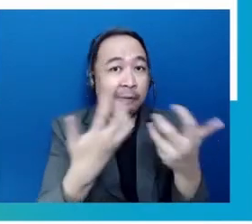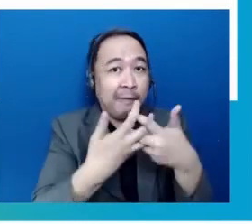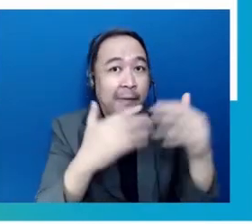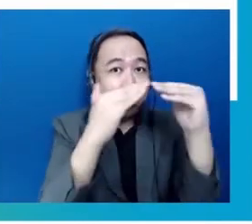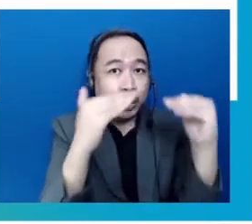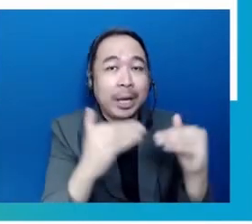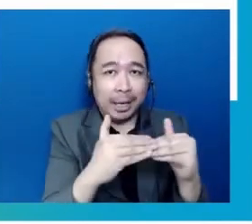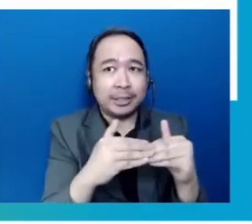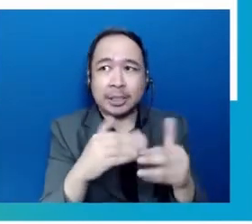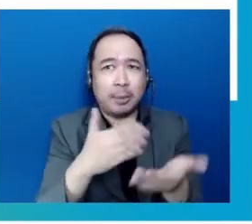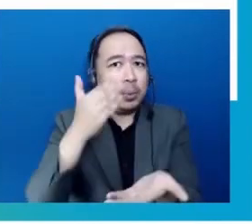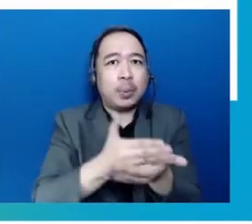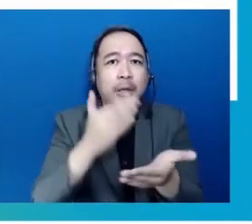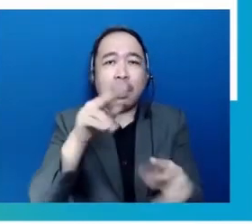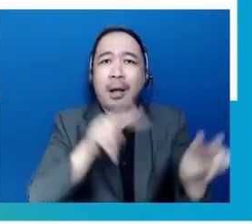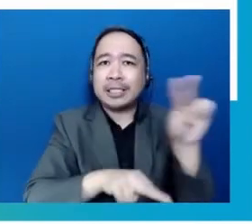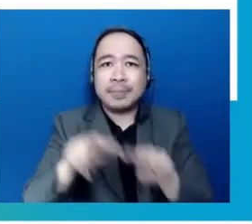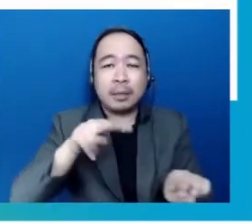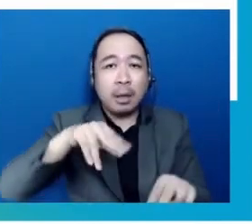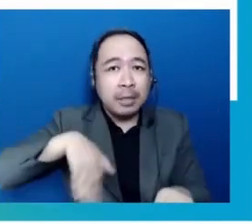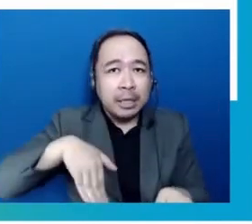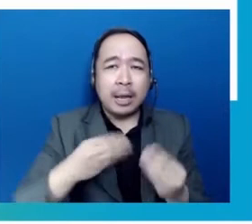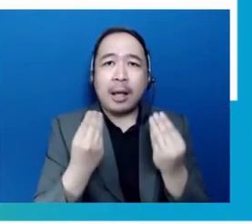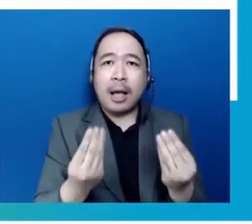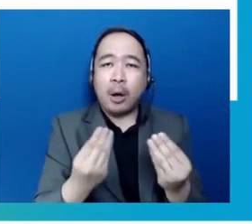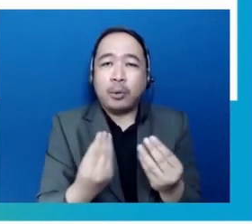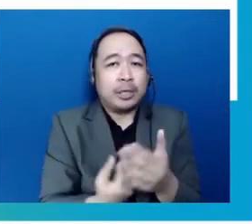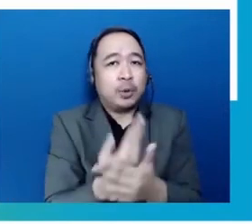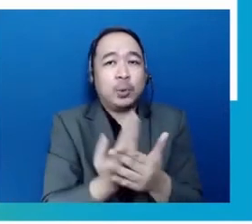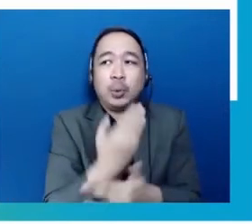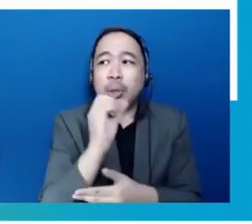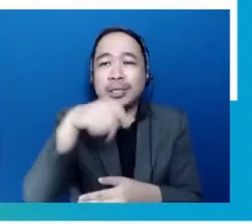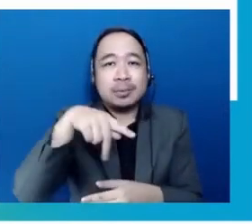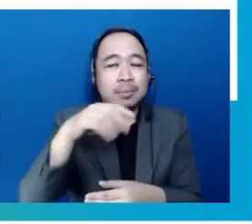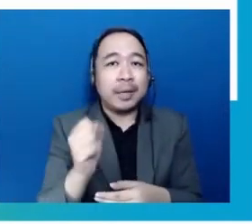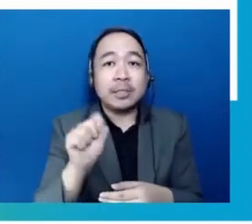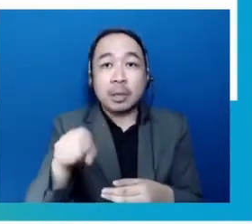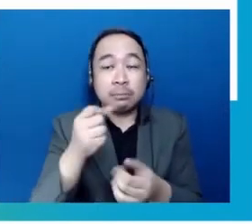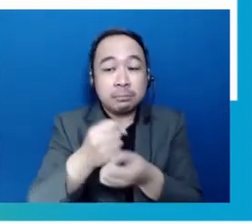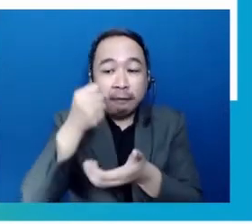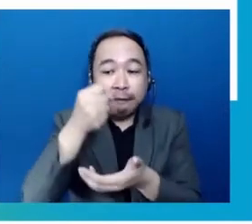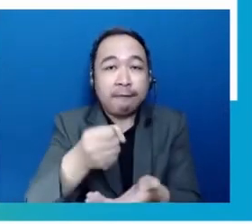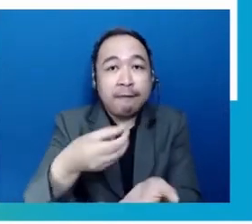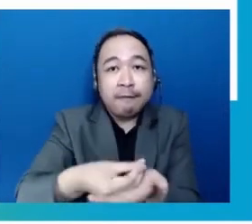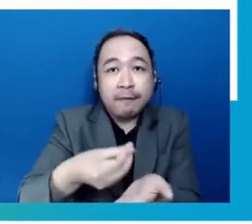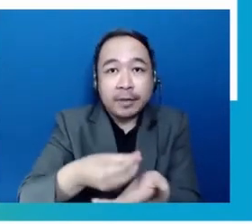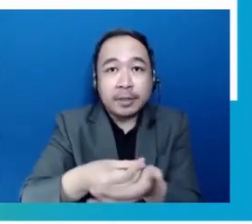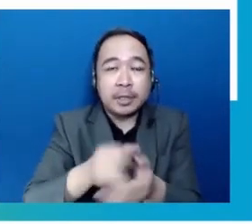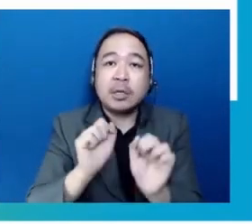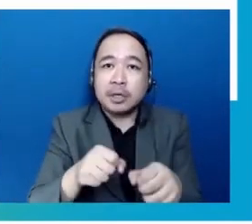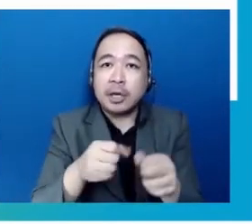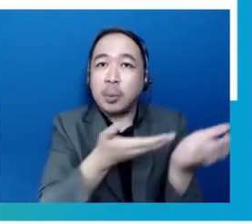assessment? How can the new SPS ensure that financial intermediaries and private sector borrowers be brought